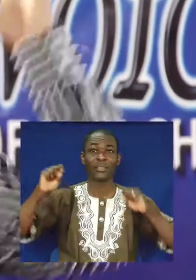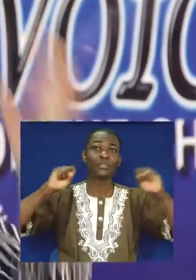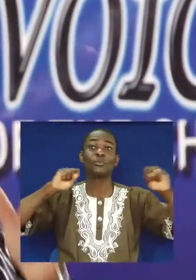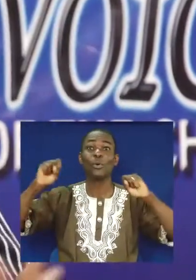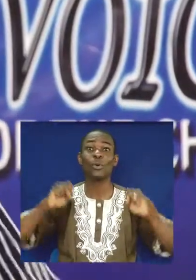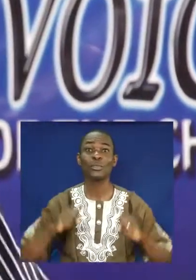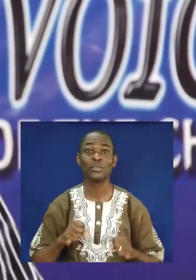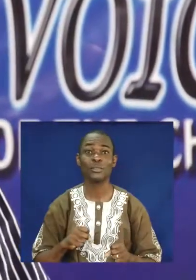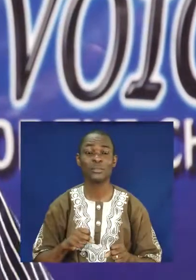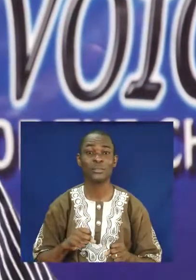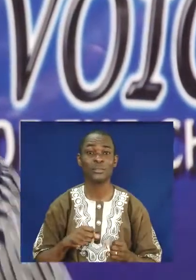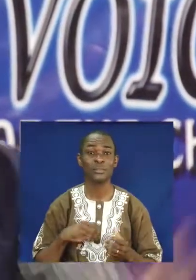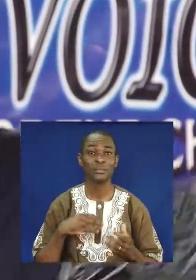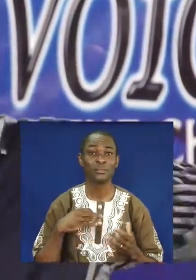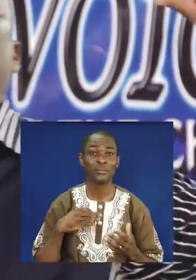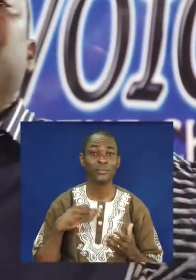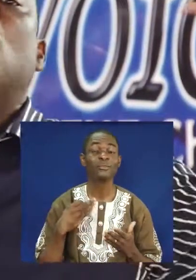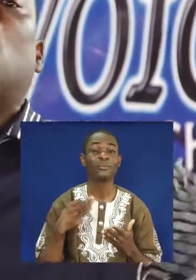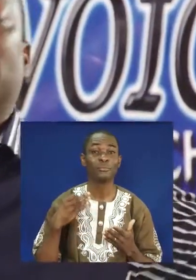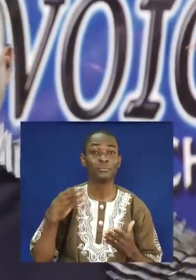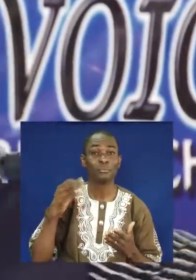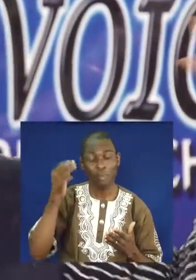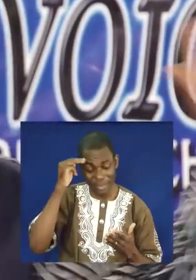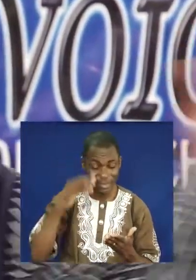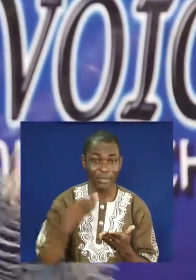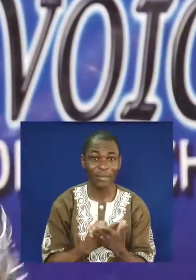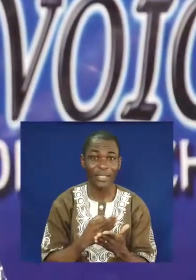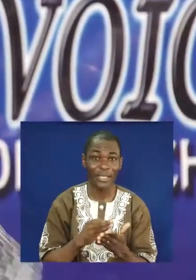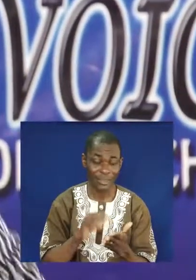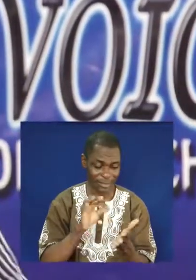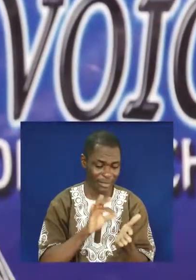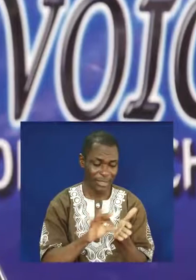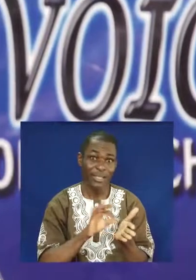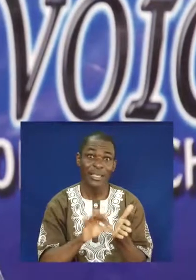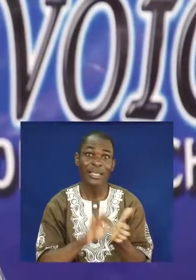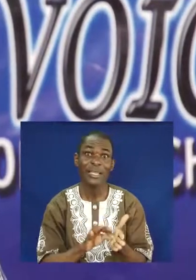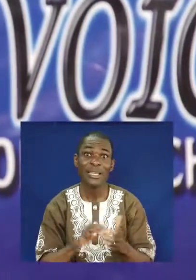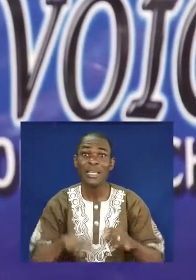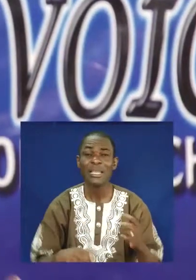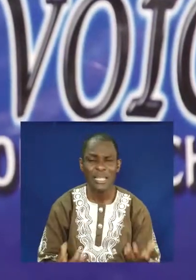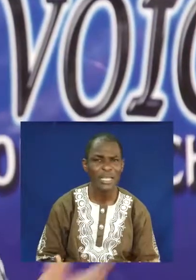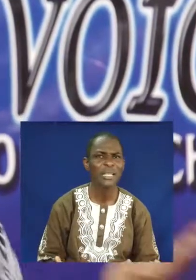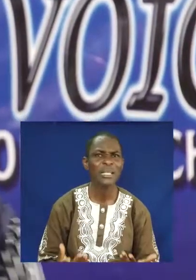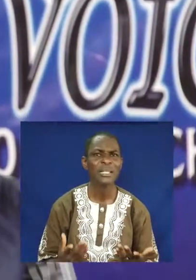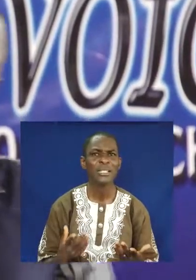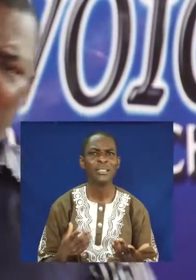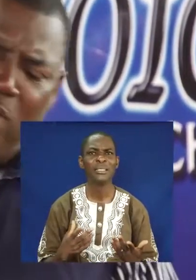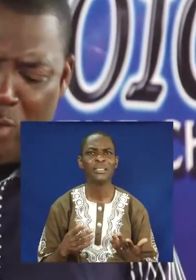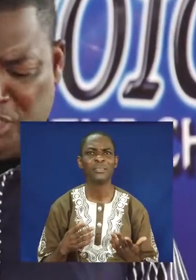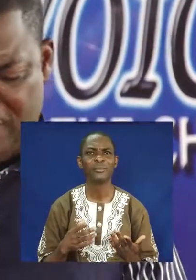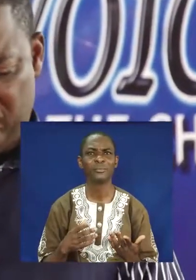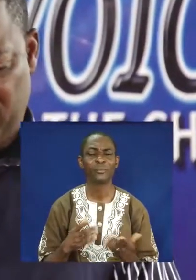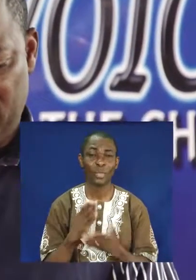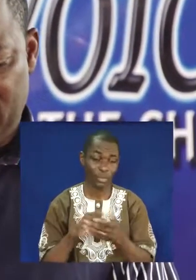okwan yo fa so a se de na na obi kan ye no won de obenya $1 million ato na account mu enu nti na obi wura politics mu na ye de wei ebu o man mi ni